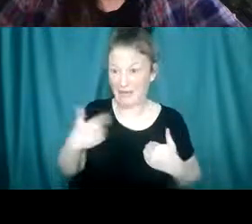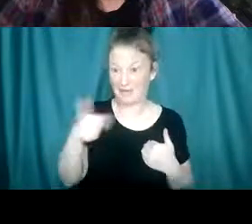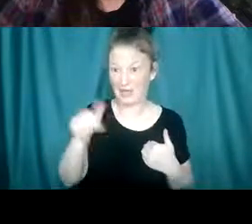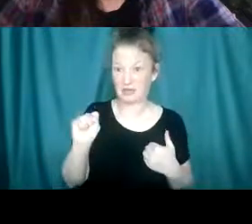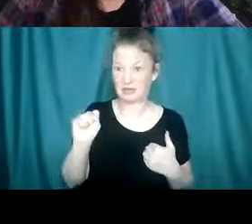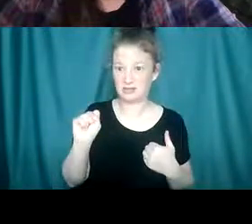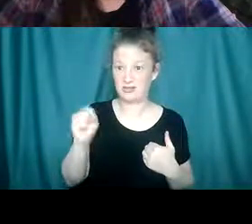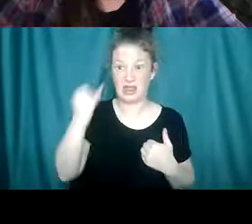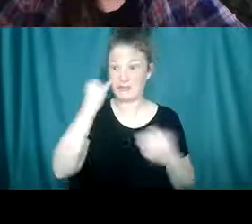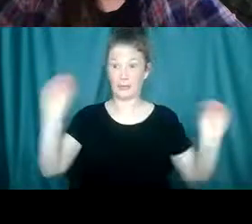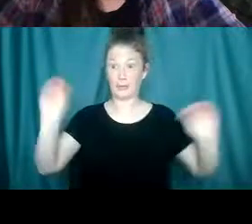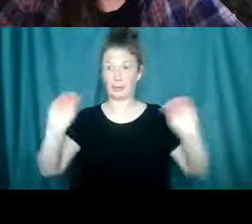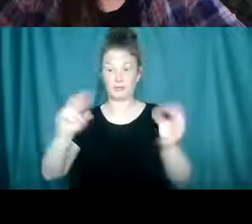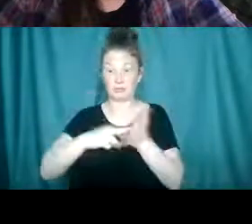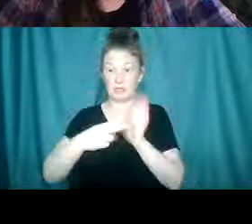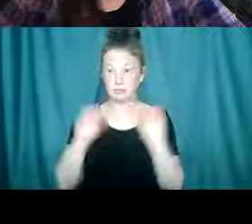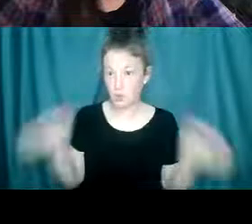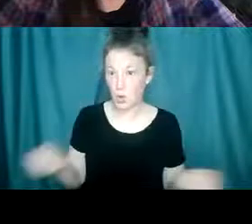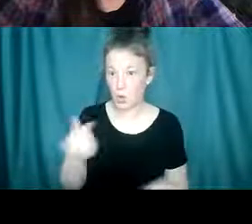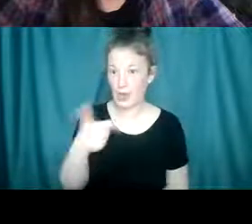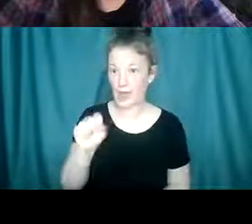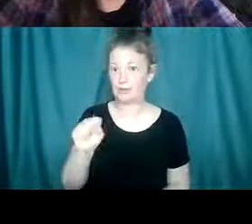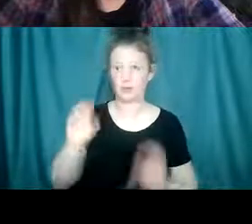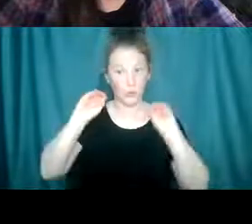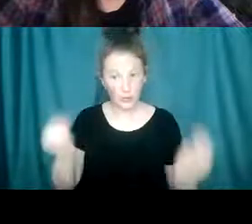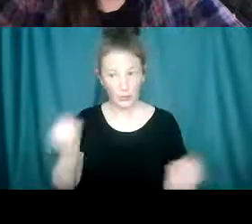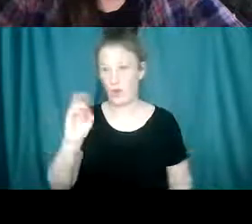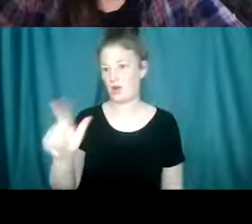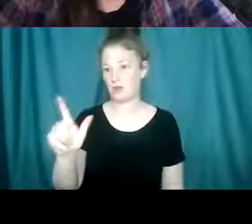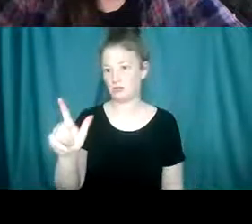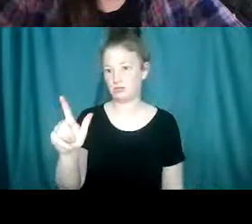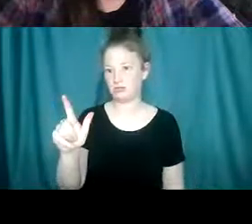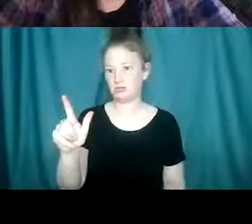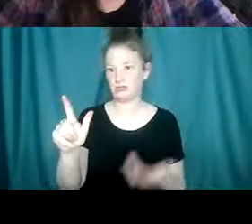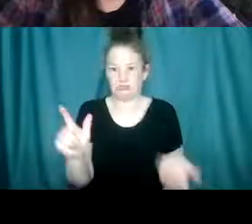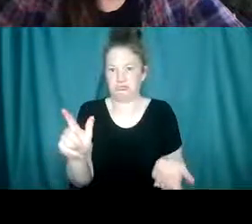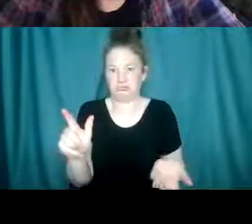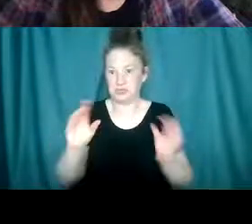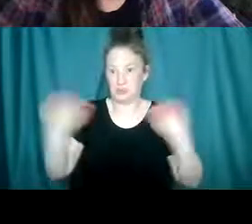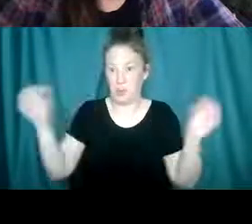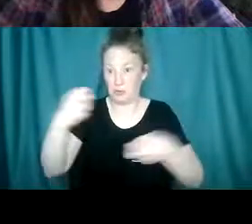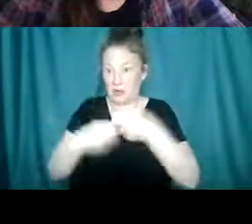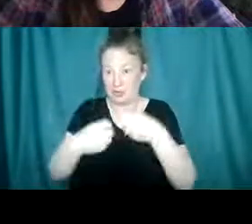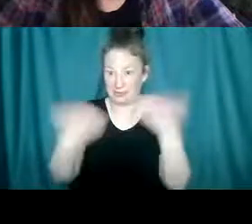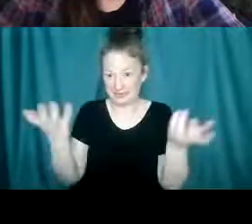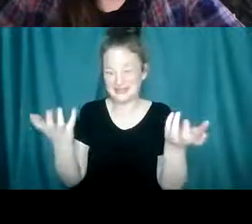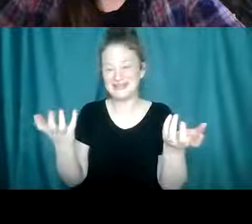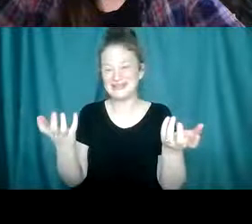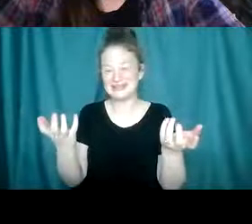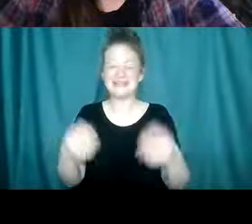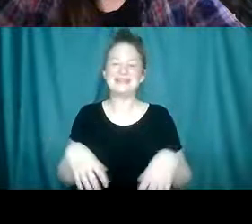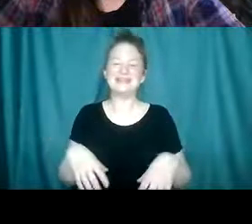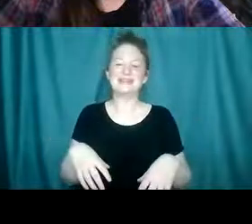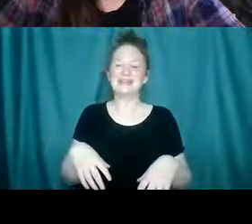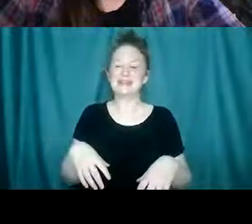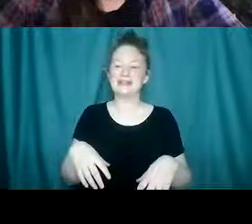don't occur, then you never have oil in the first place, then we don't even have this problem of carbon dioxide to